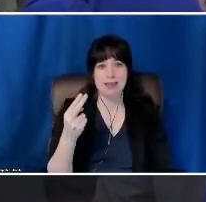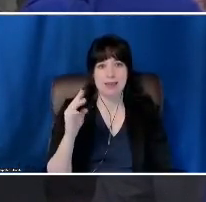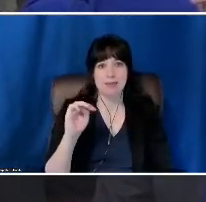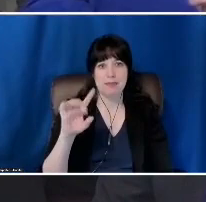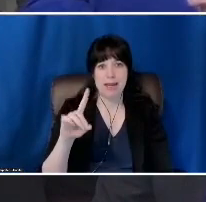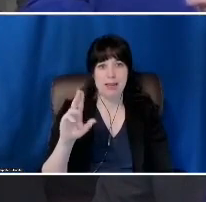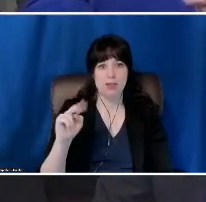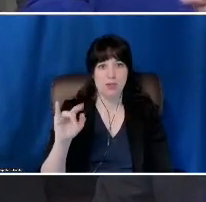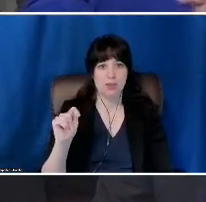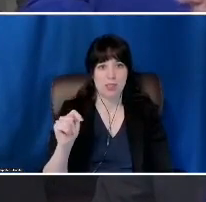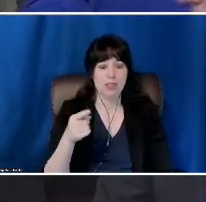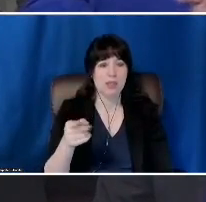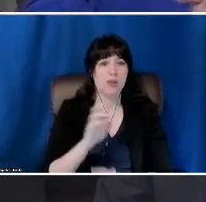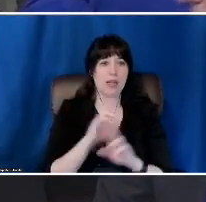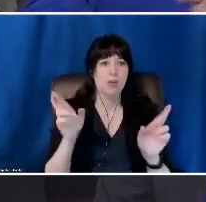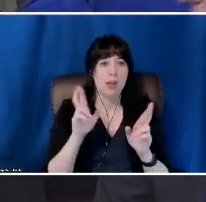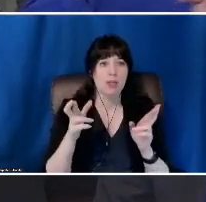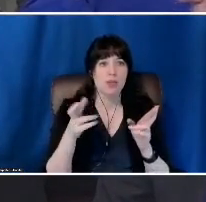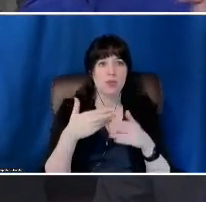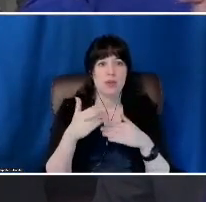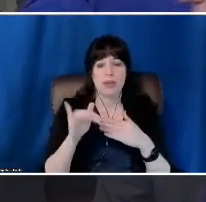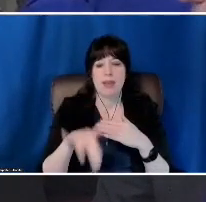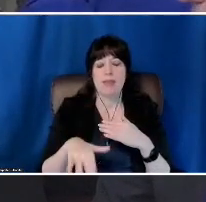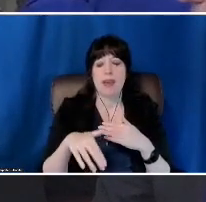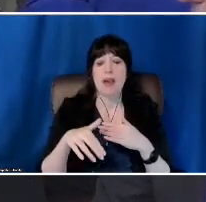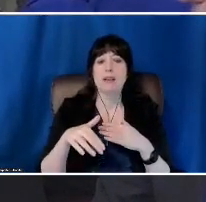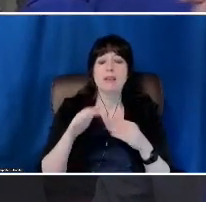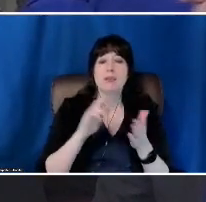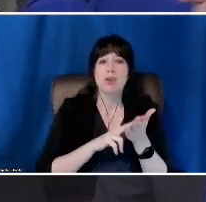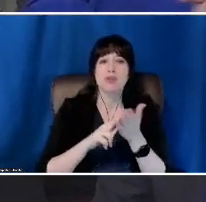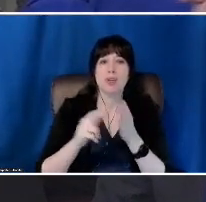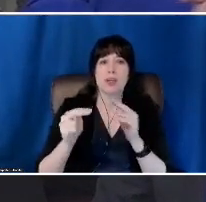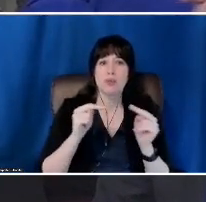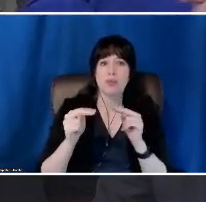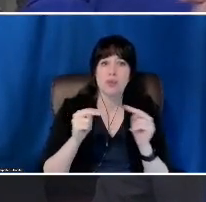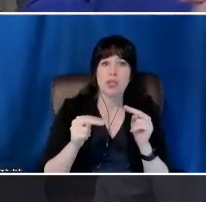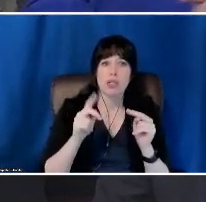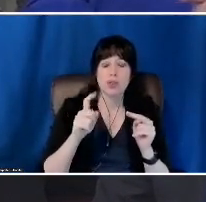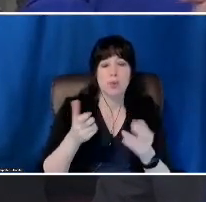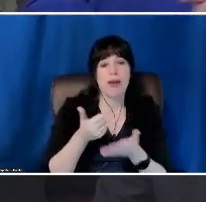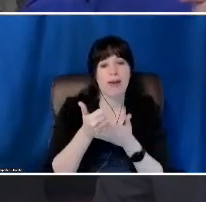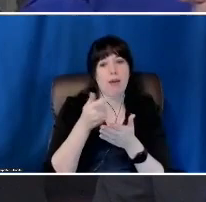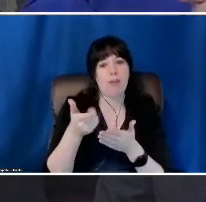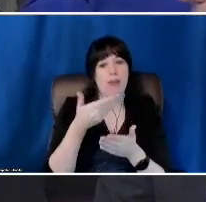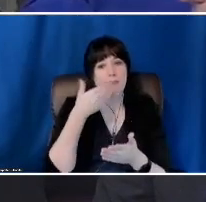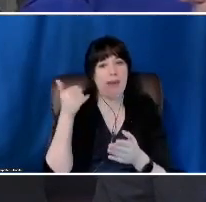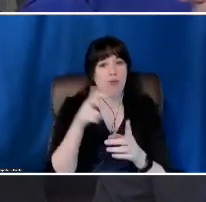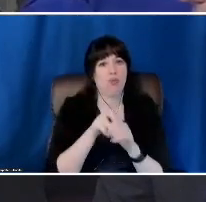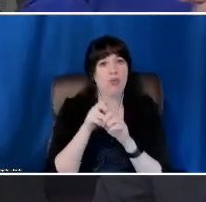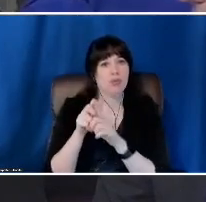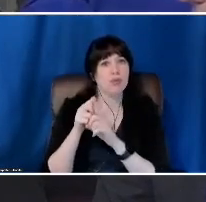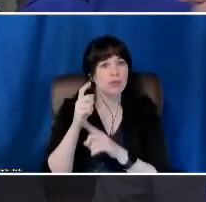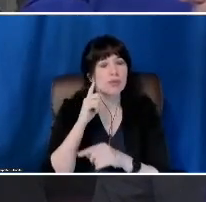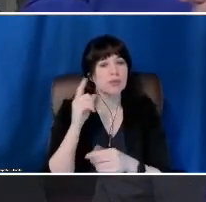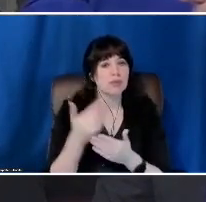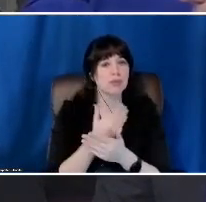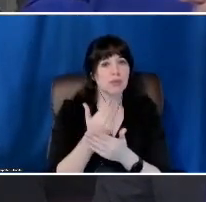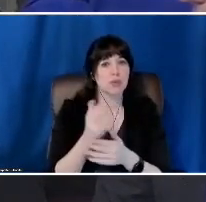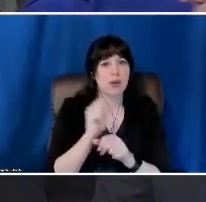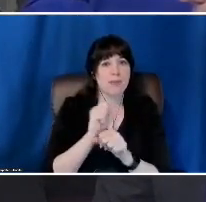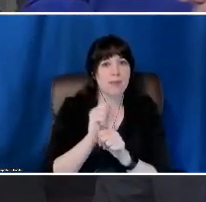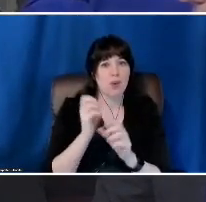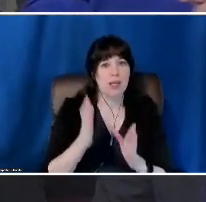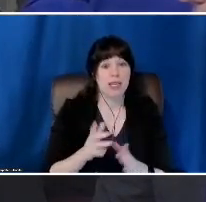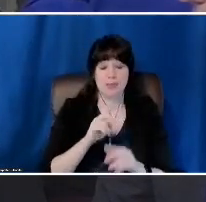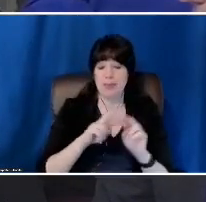just getting ready to complete their contract negotiations, which should help them better recruit employees. It's been very difficult to recruit